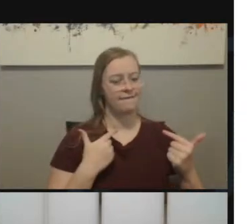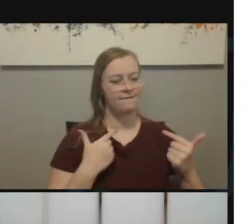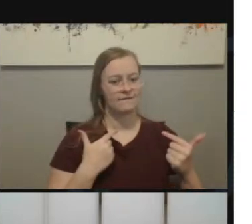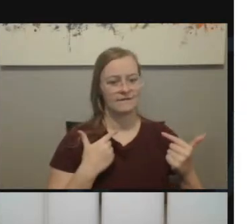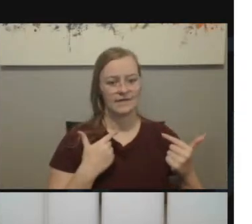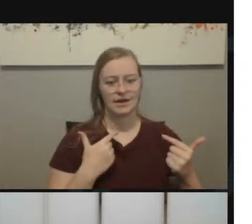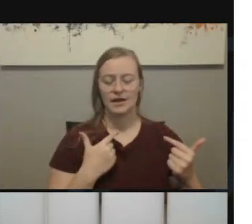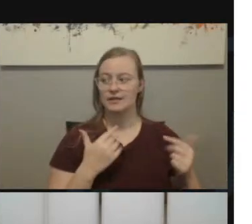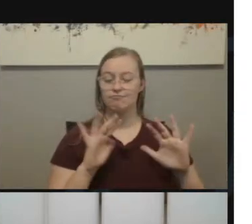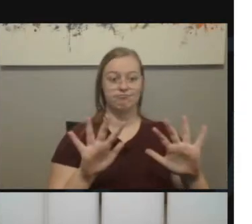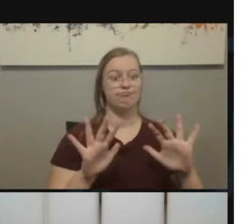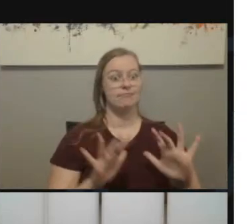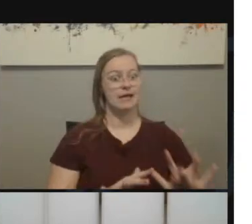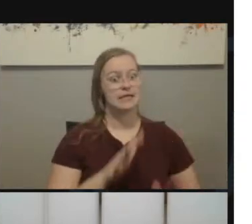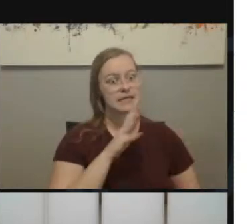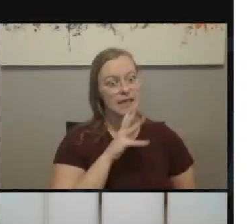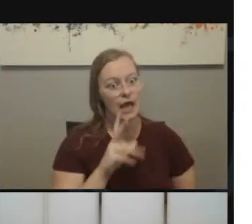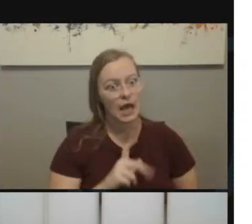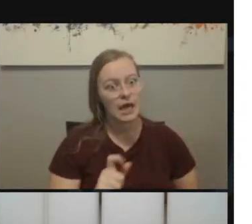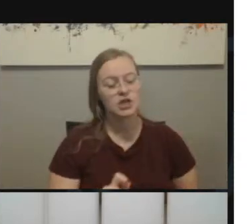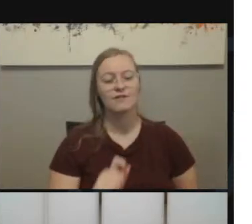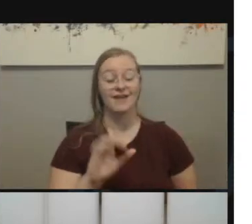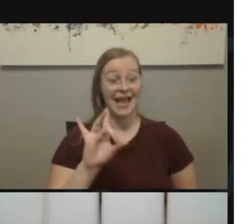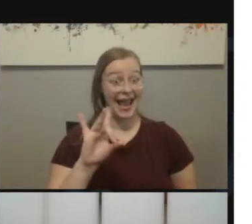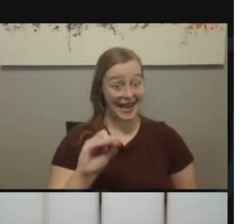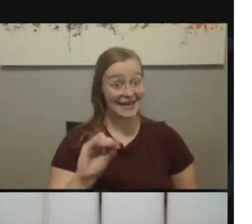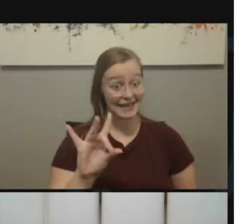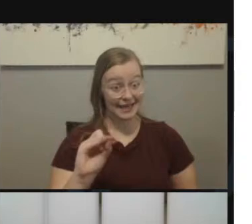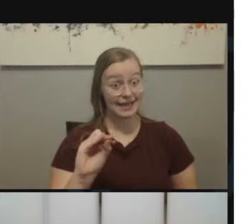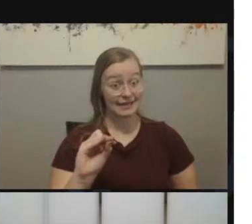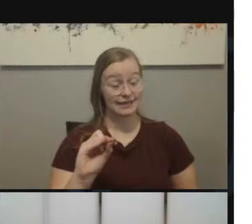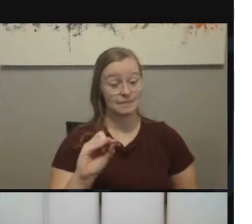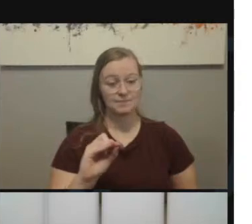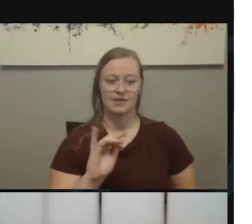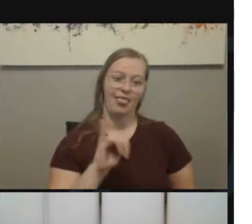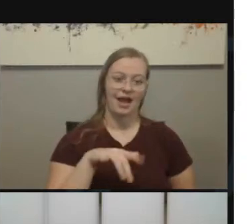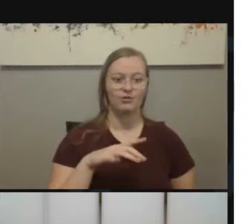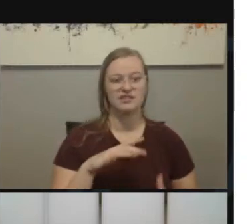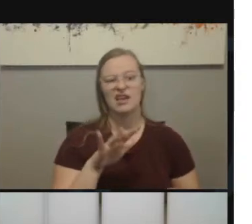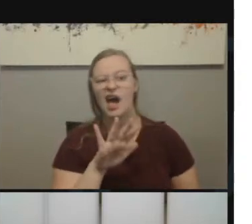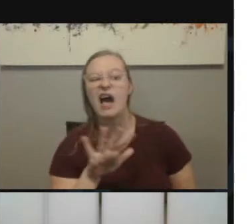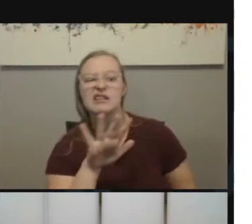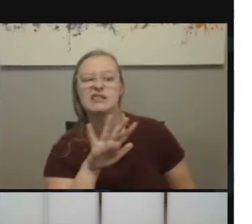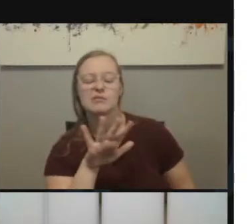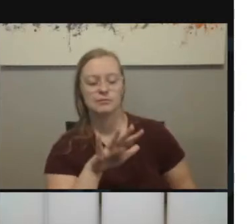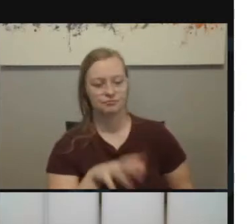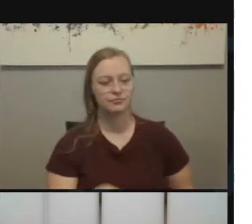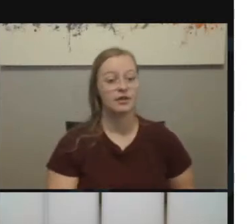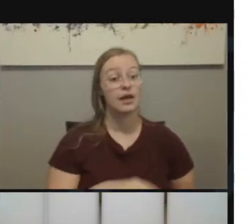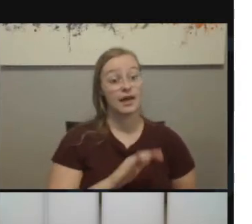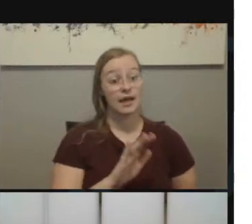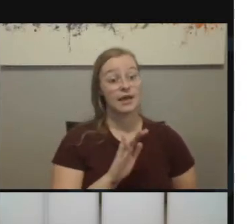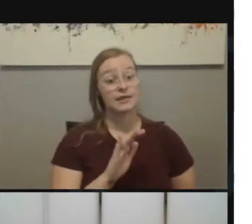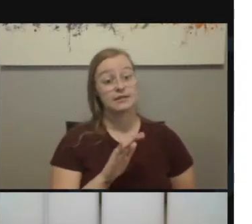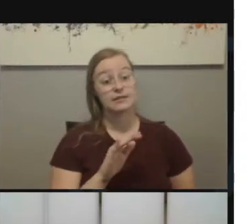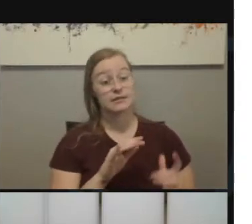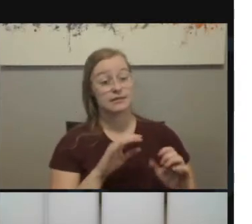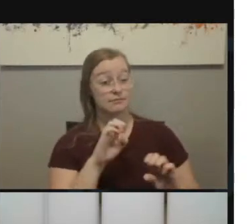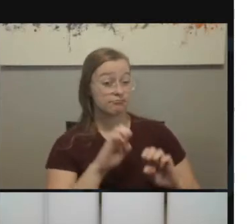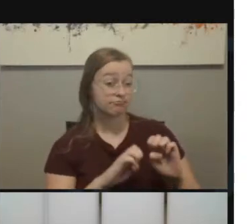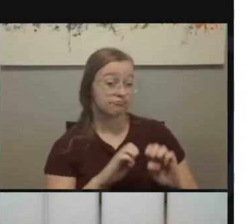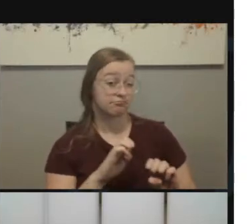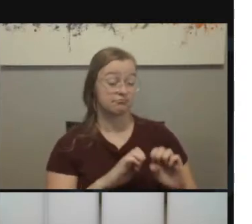the amazing old age of 80, or at least that was the estimate. His valuation had plummeted